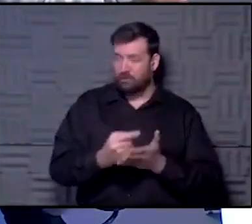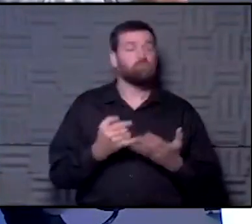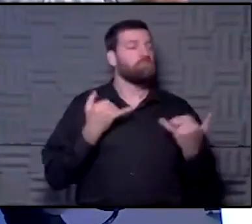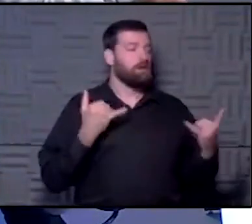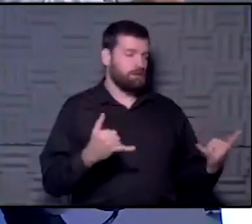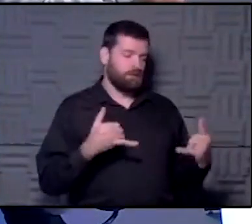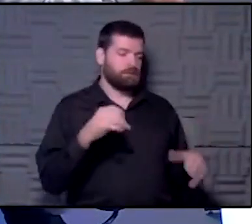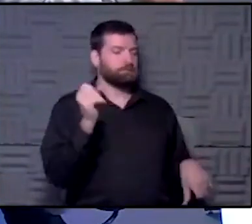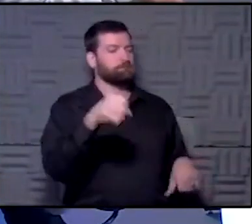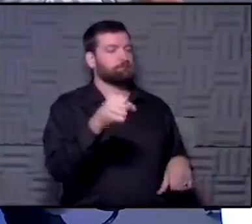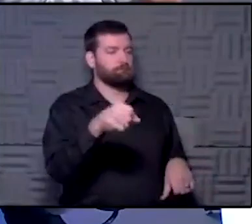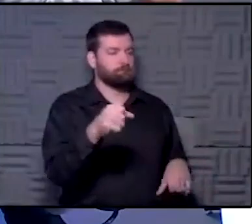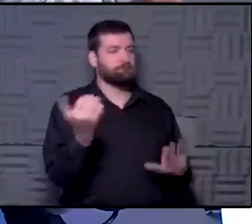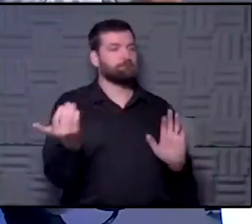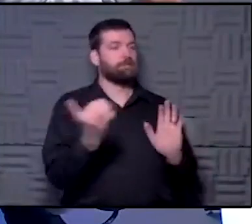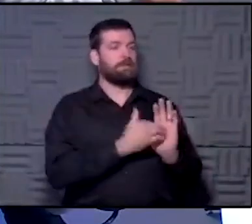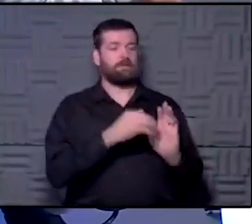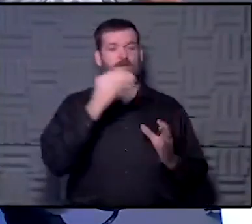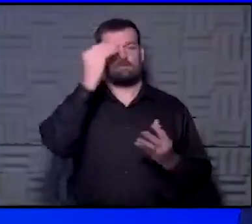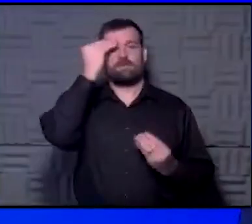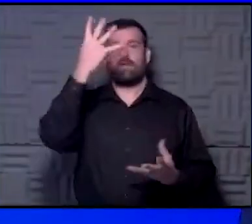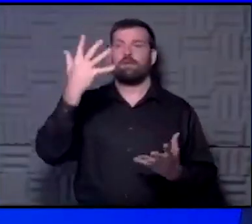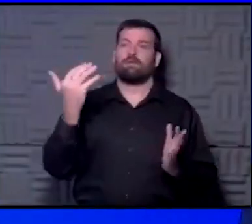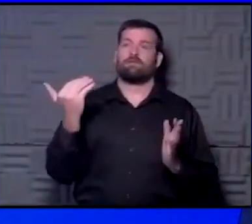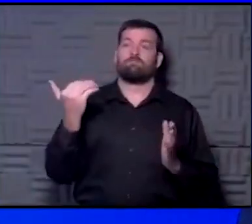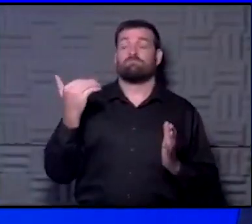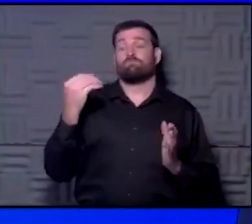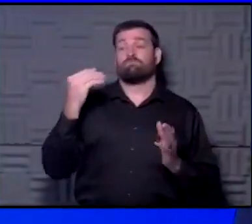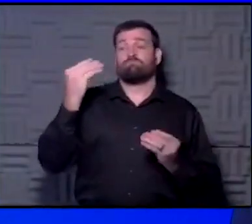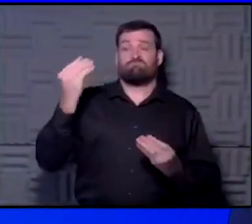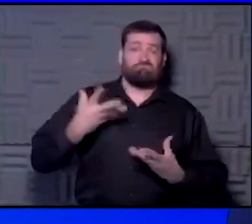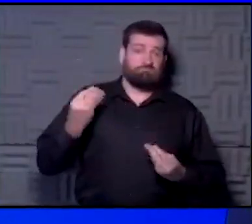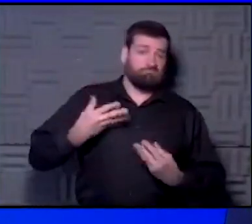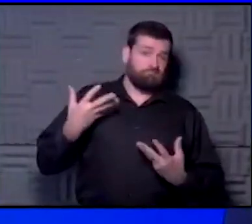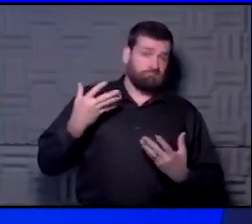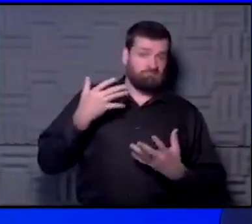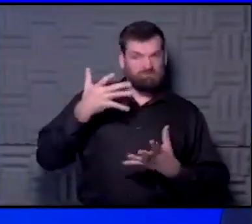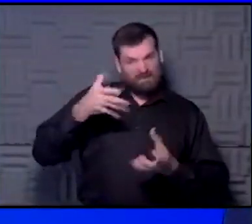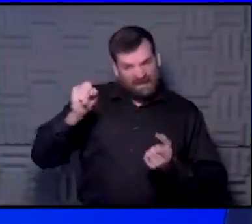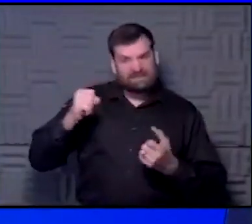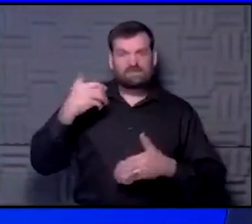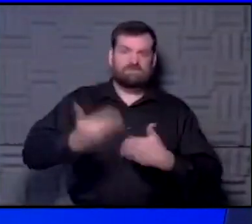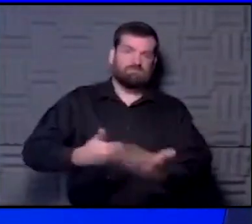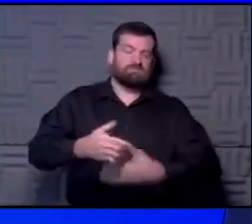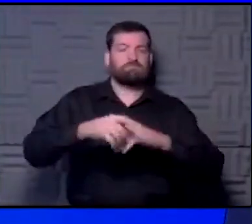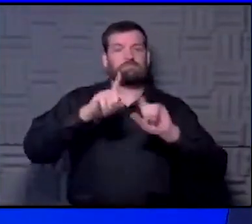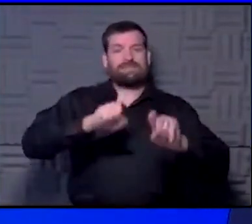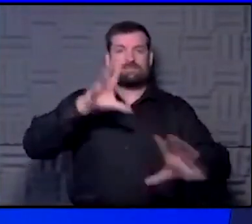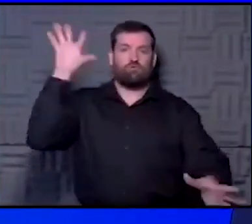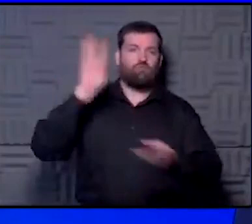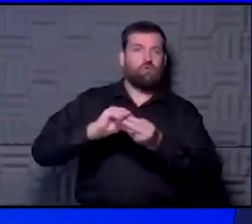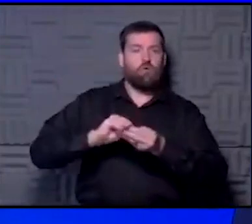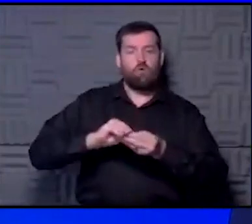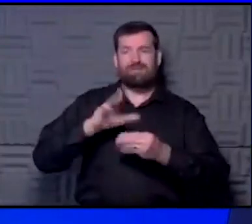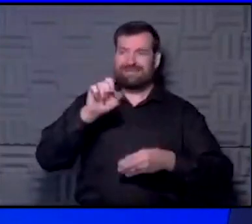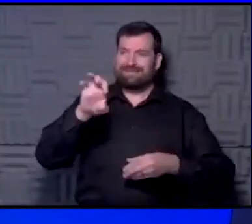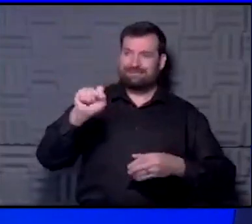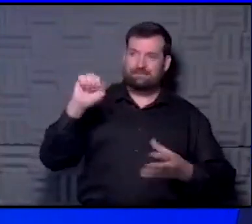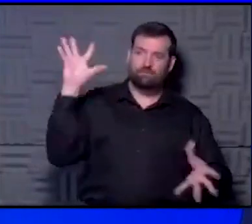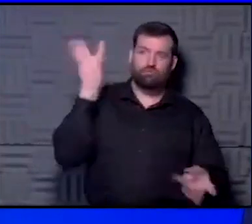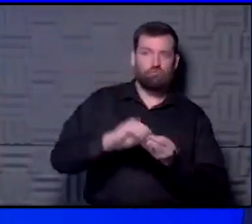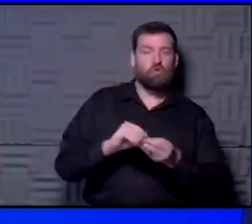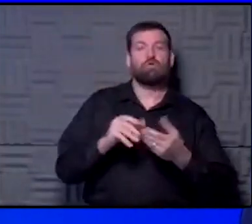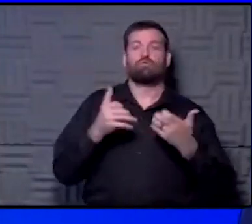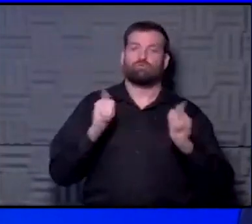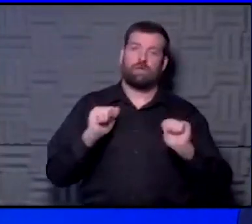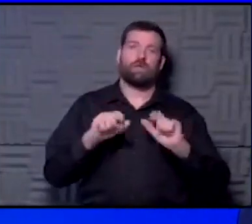this point, yeah. And again, the data is coming in pretty quickly, and with testing overall, with cases overall, so they're trying to